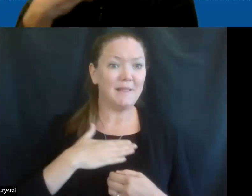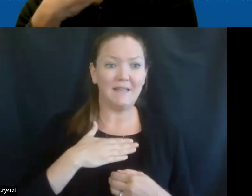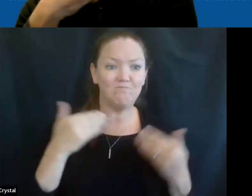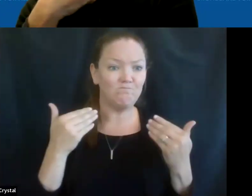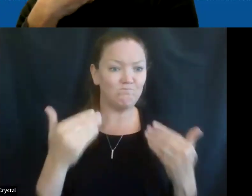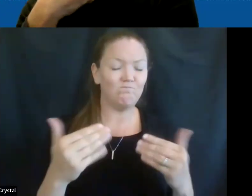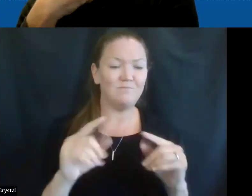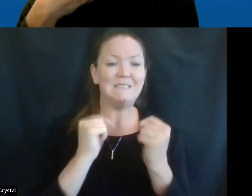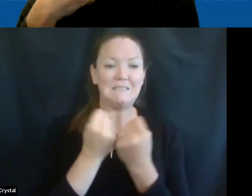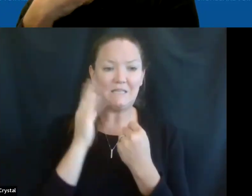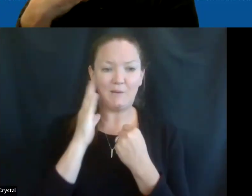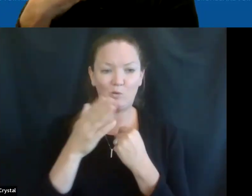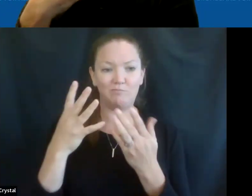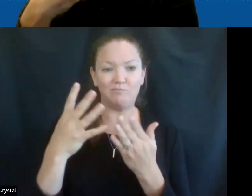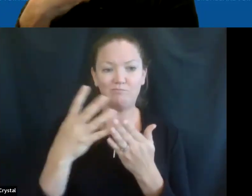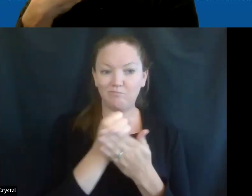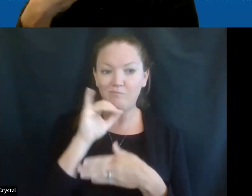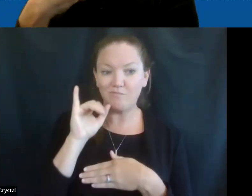team will take that back and